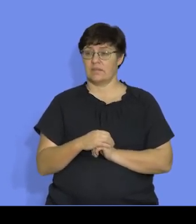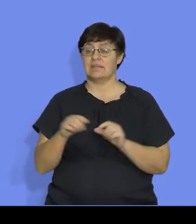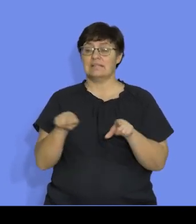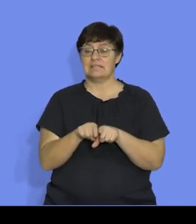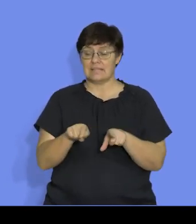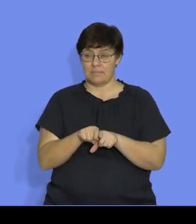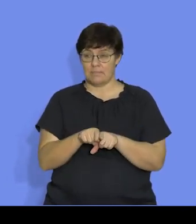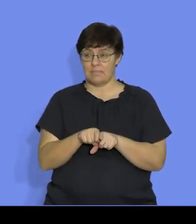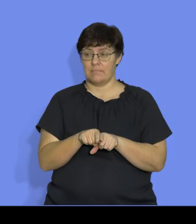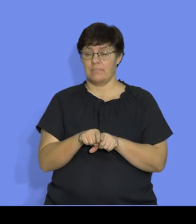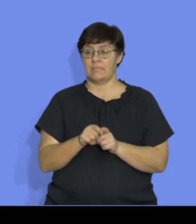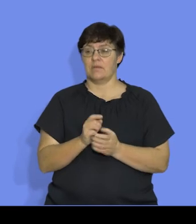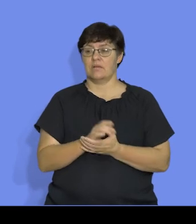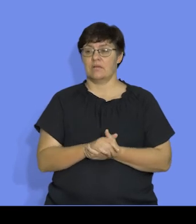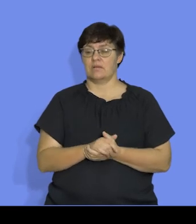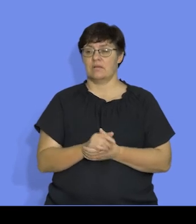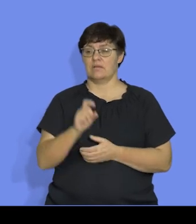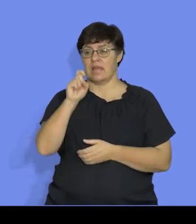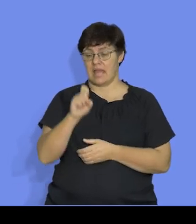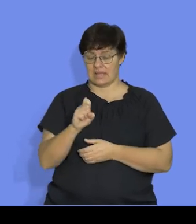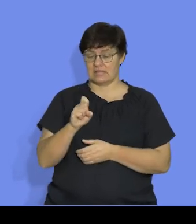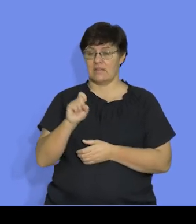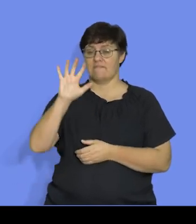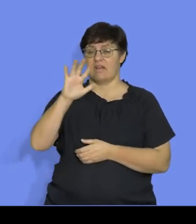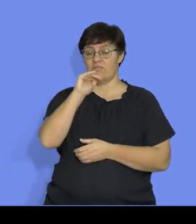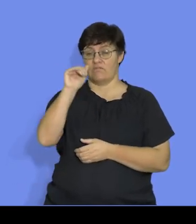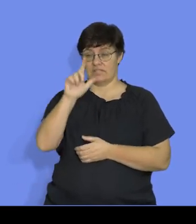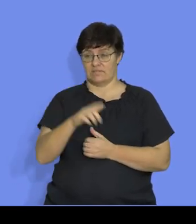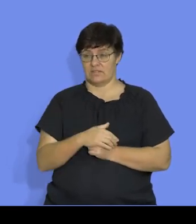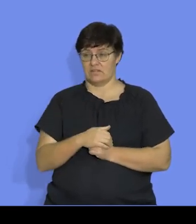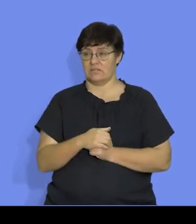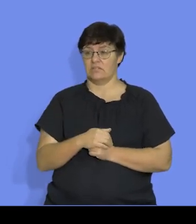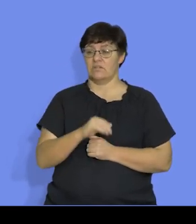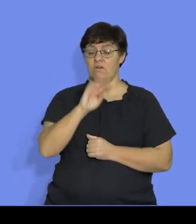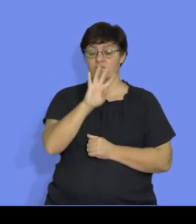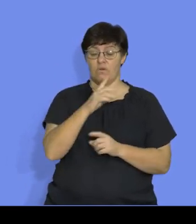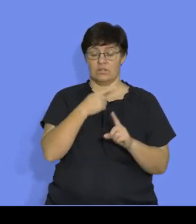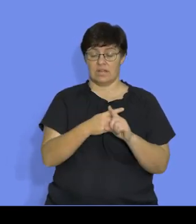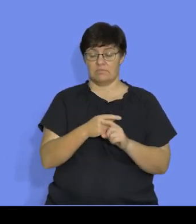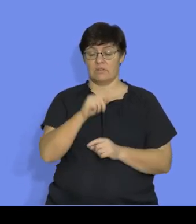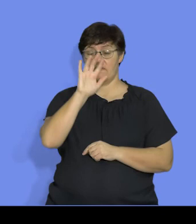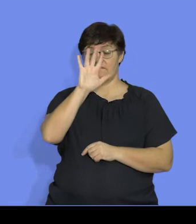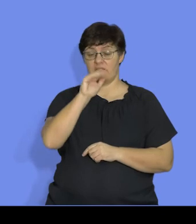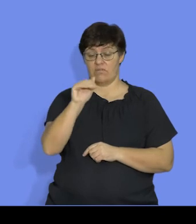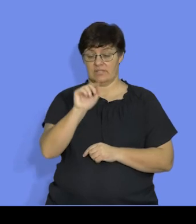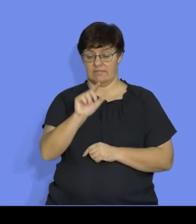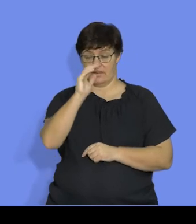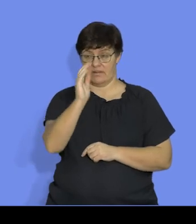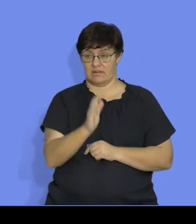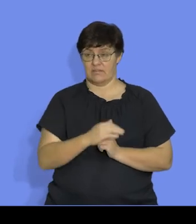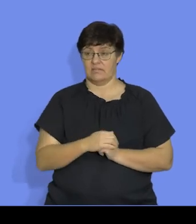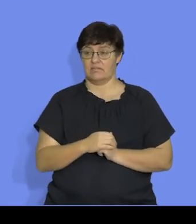exact same thing for when x is 5 over 7. I'm going to have 4 times 5 over 7